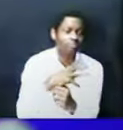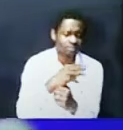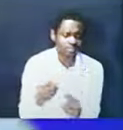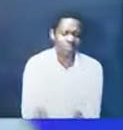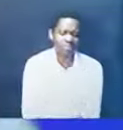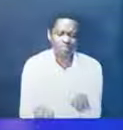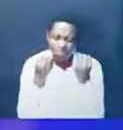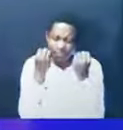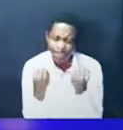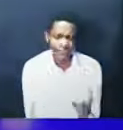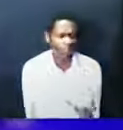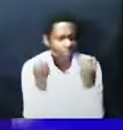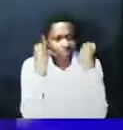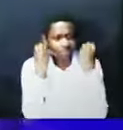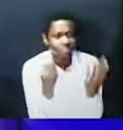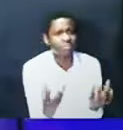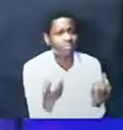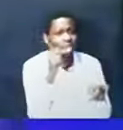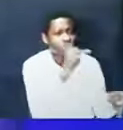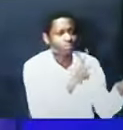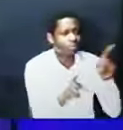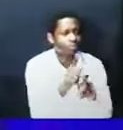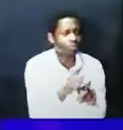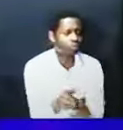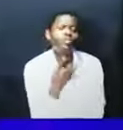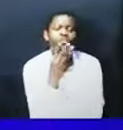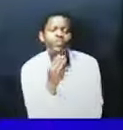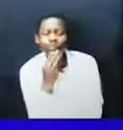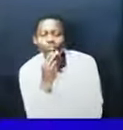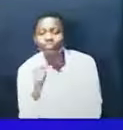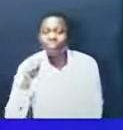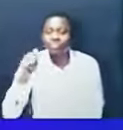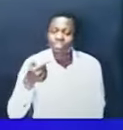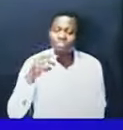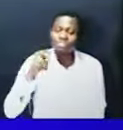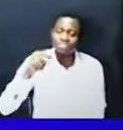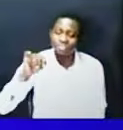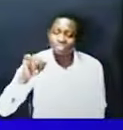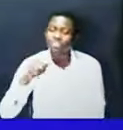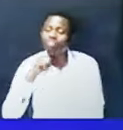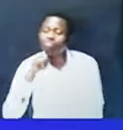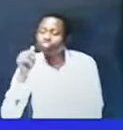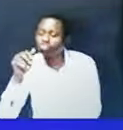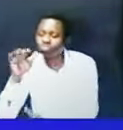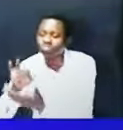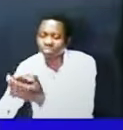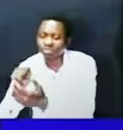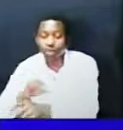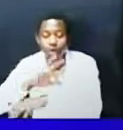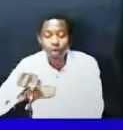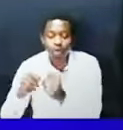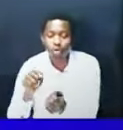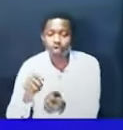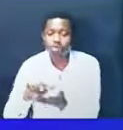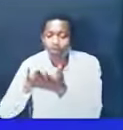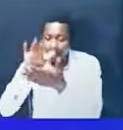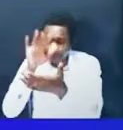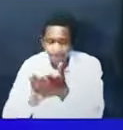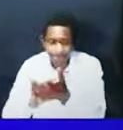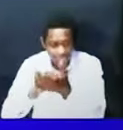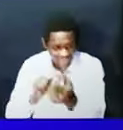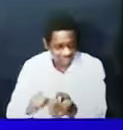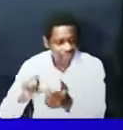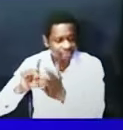great number of people, now Jews, Gentiles, believed and turned to the Lord. Na Awurade nsa eka won ho na nipa